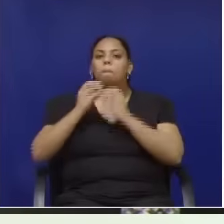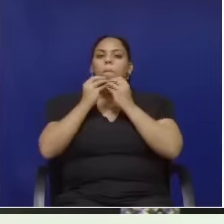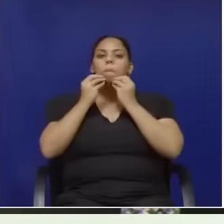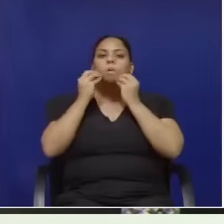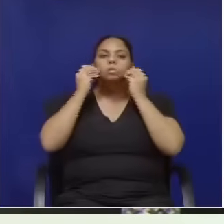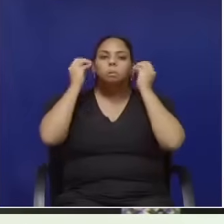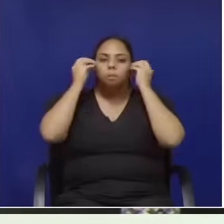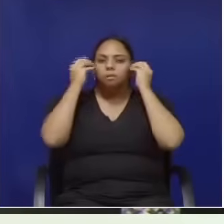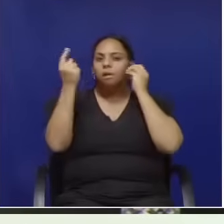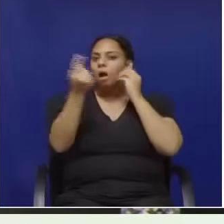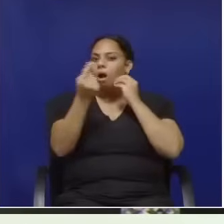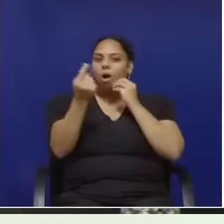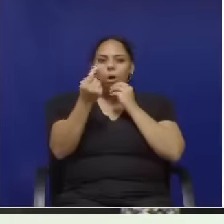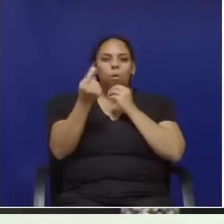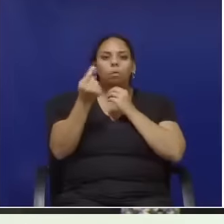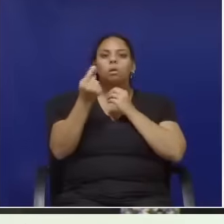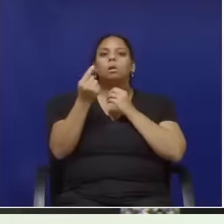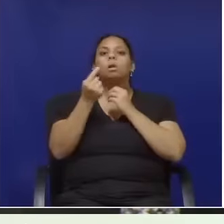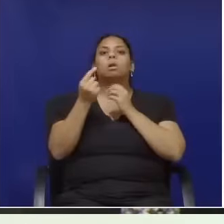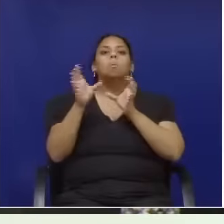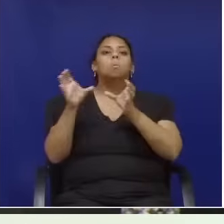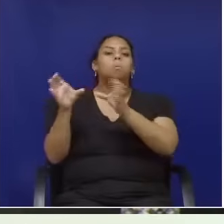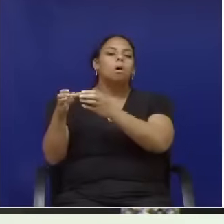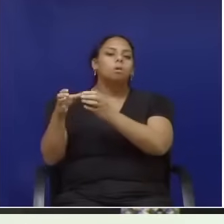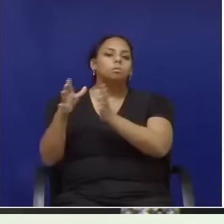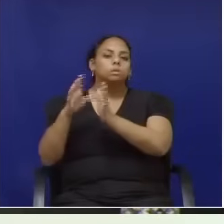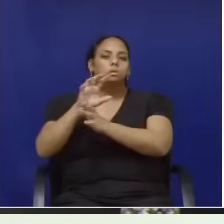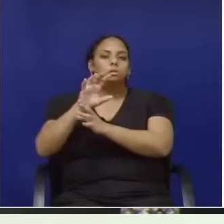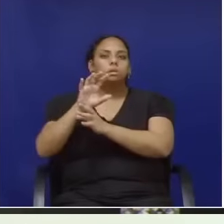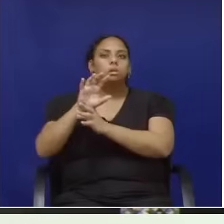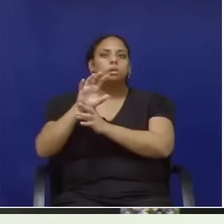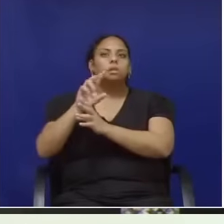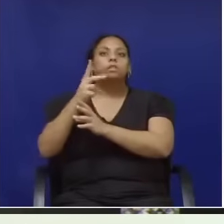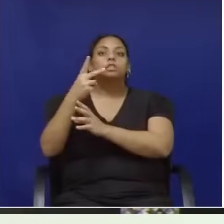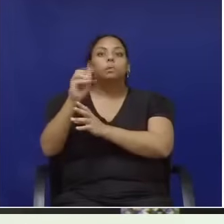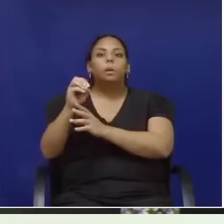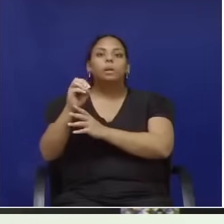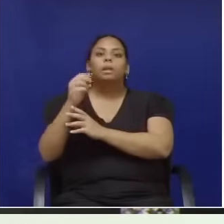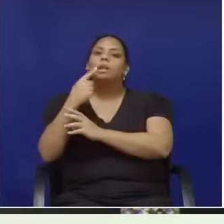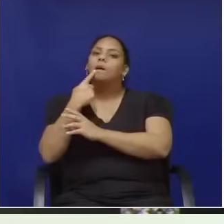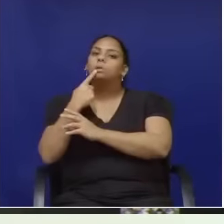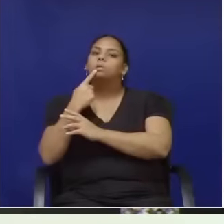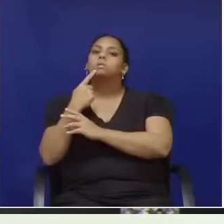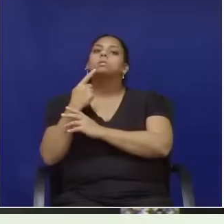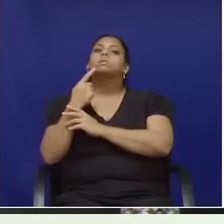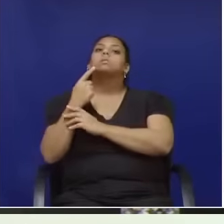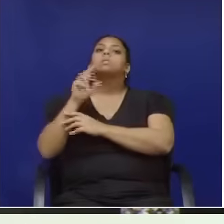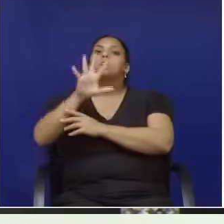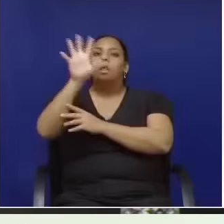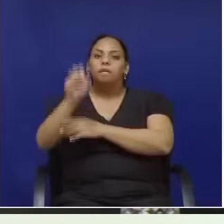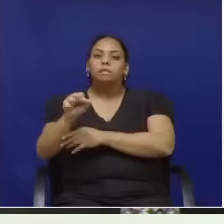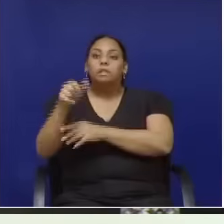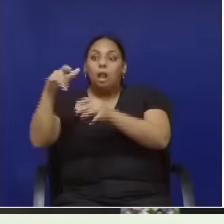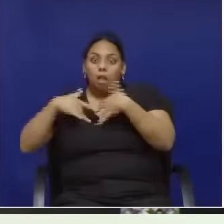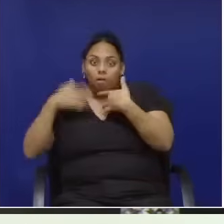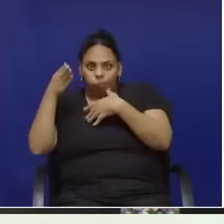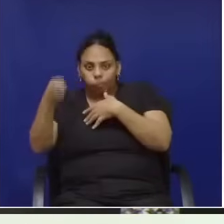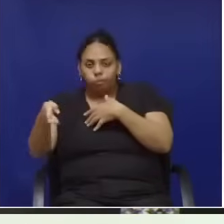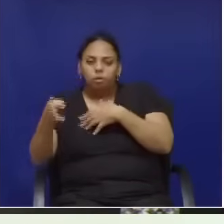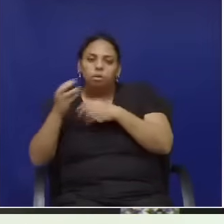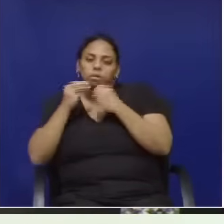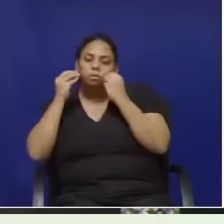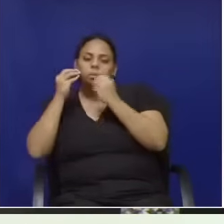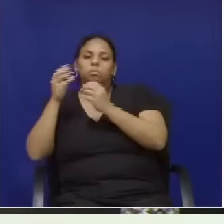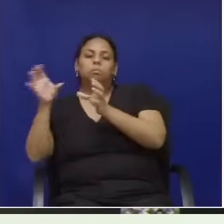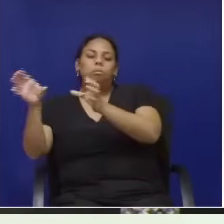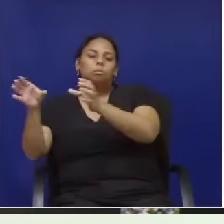only country in Africa with over 20,000 South Africans living in the country. So that will be the first African country